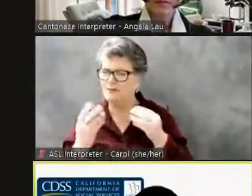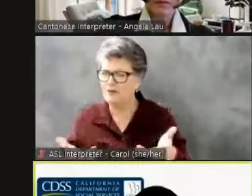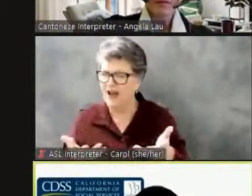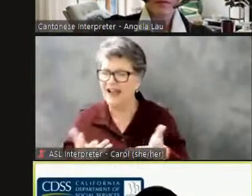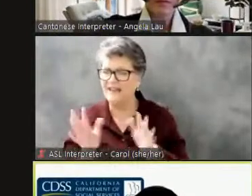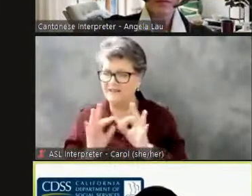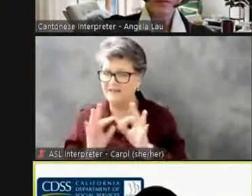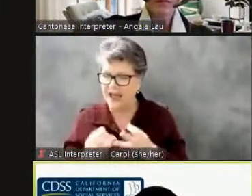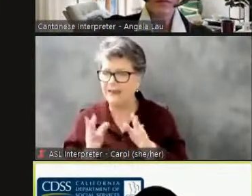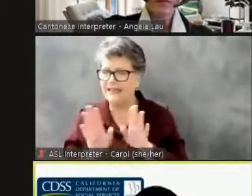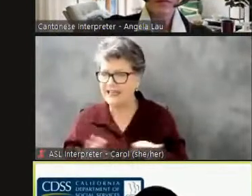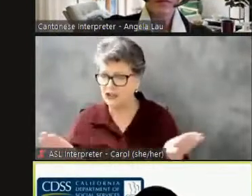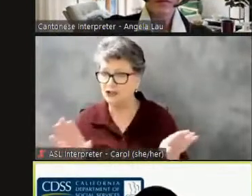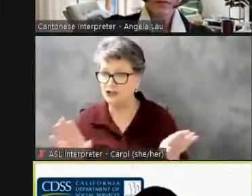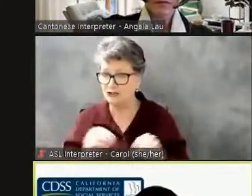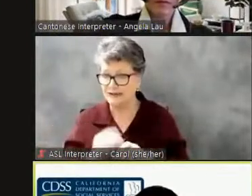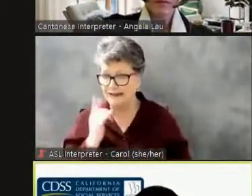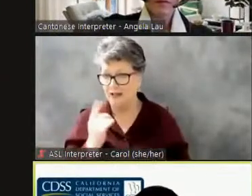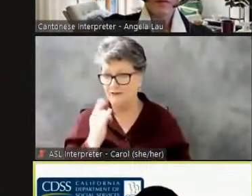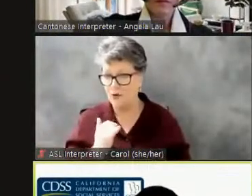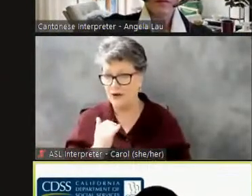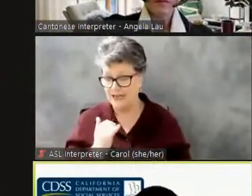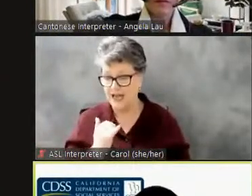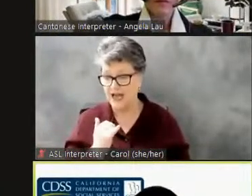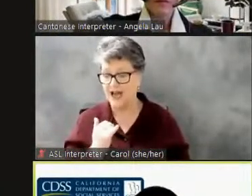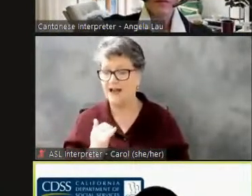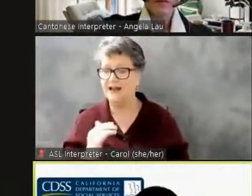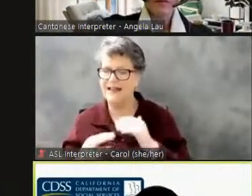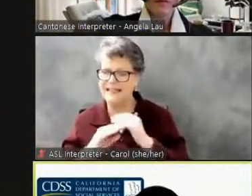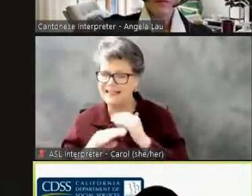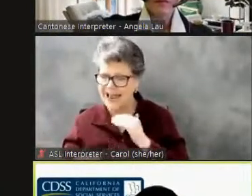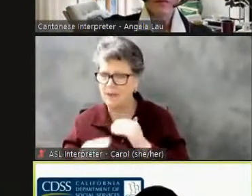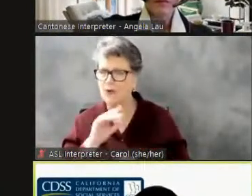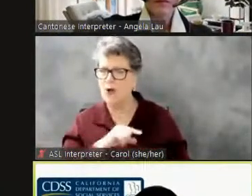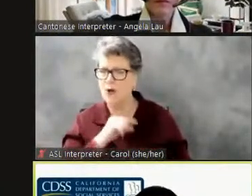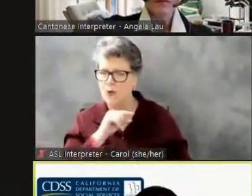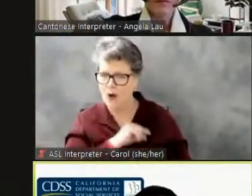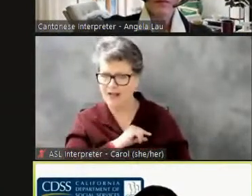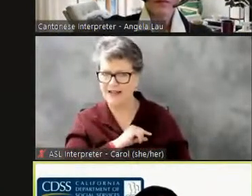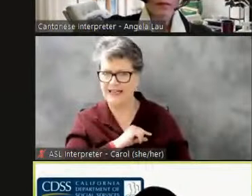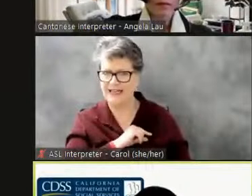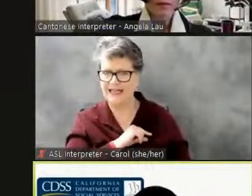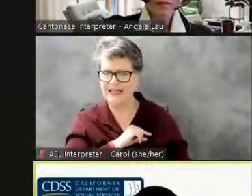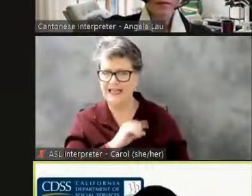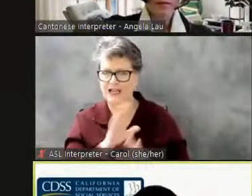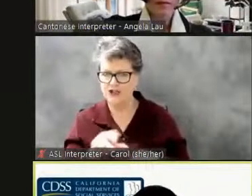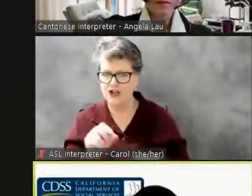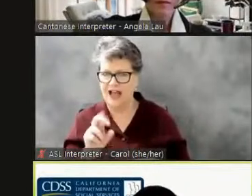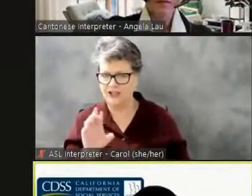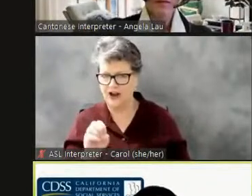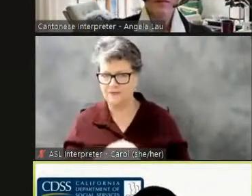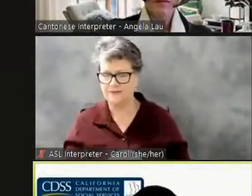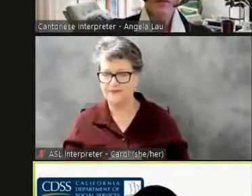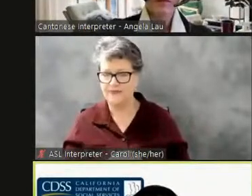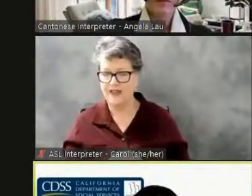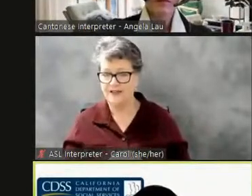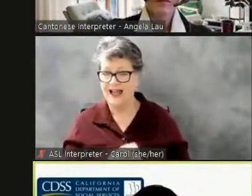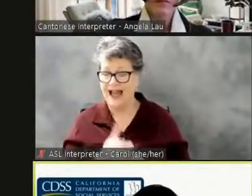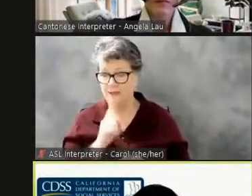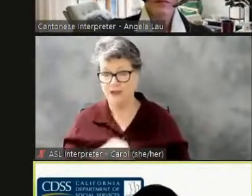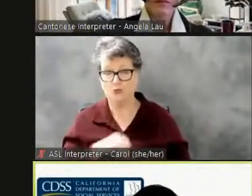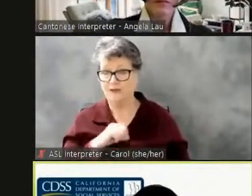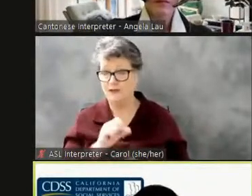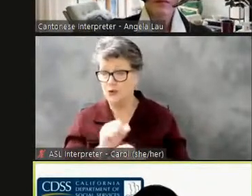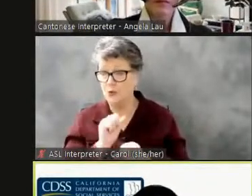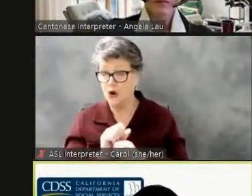families and children of California stable and quality childcare. I feel so privileged to work alongside many